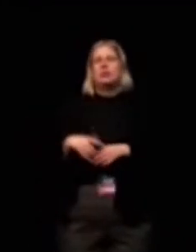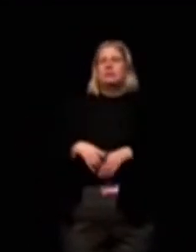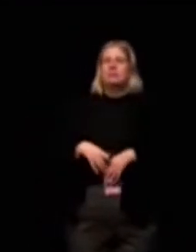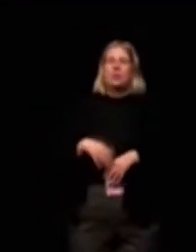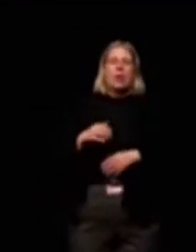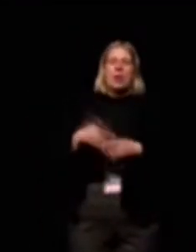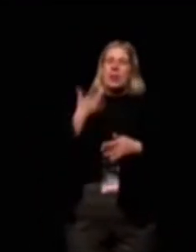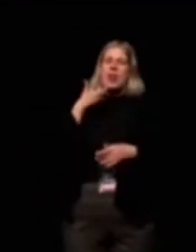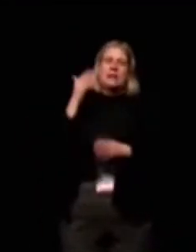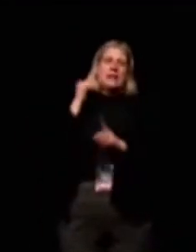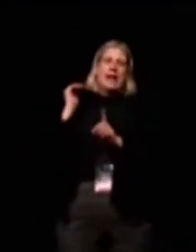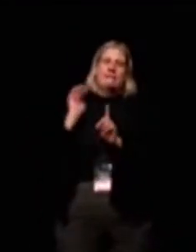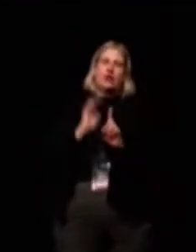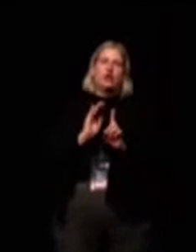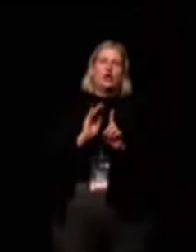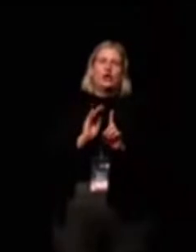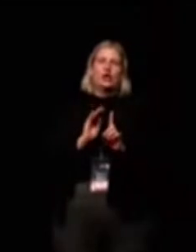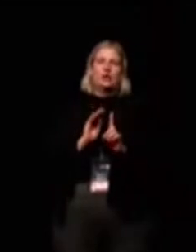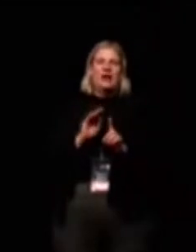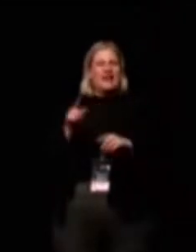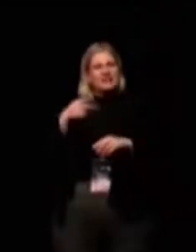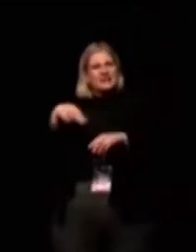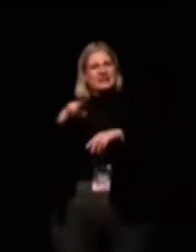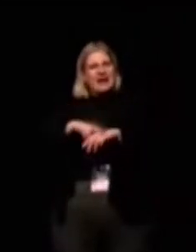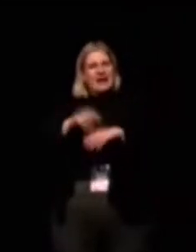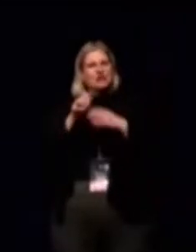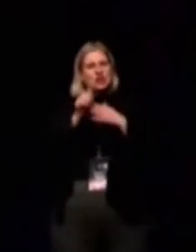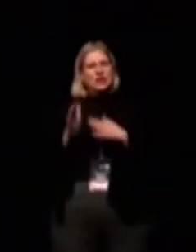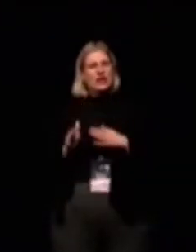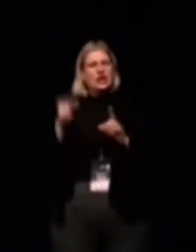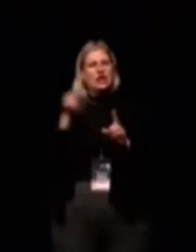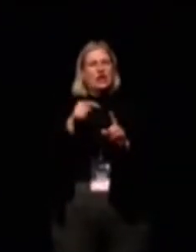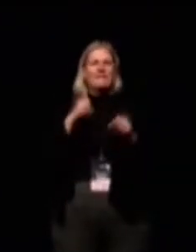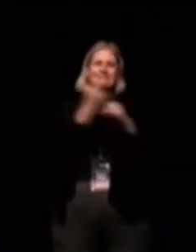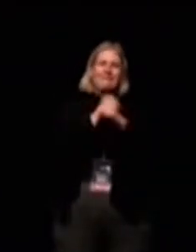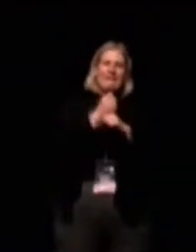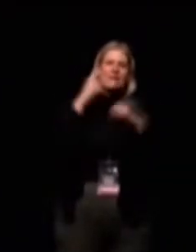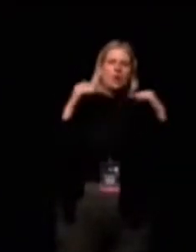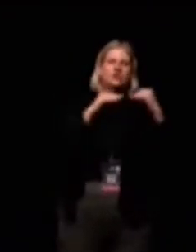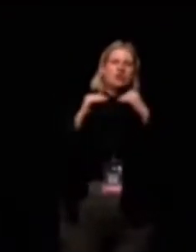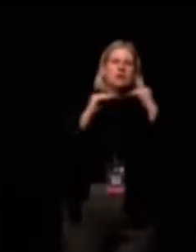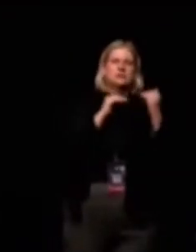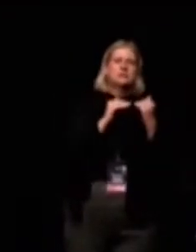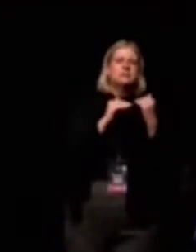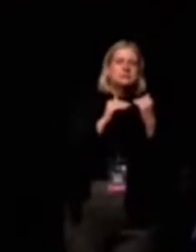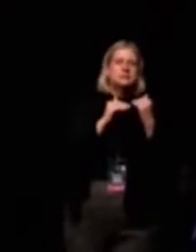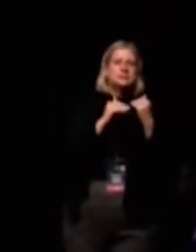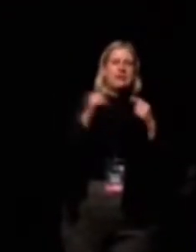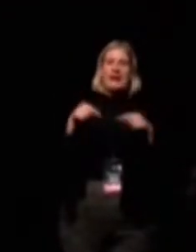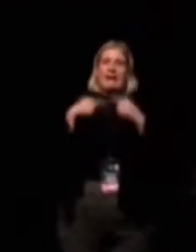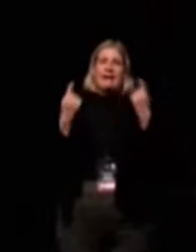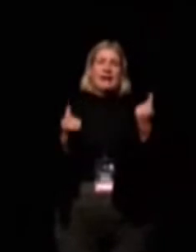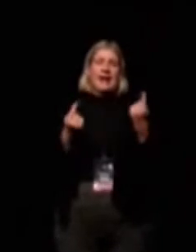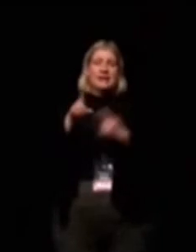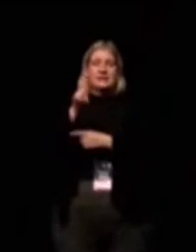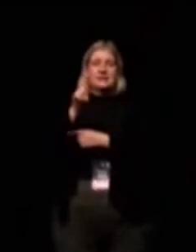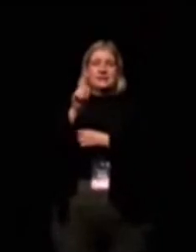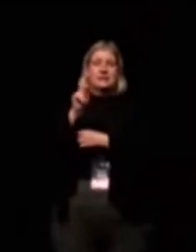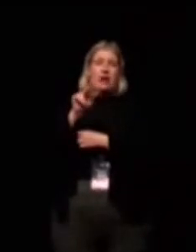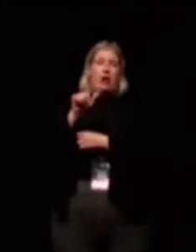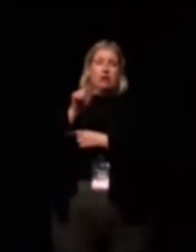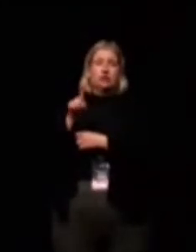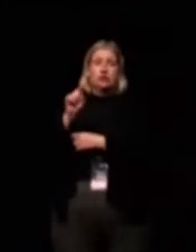her, not just here in New York, but as a national leader in fighting for justice and fighting against Donald